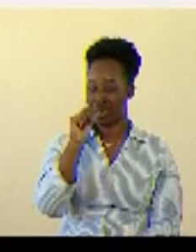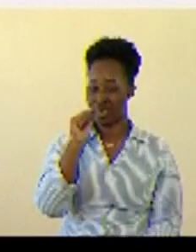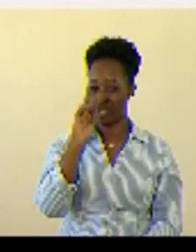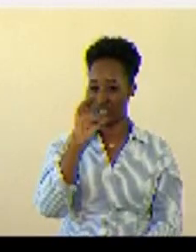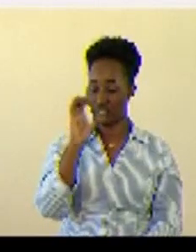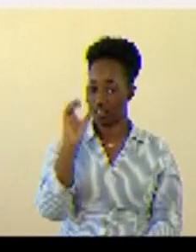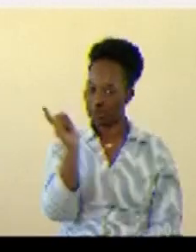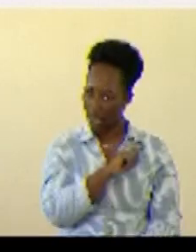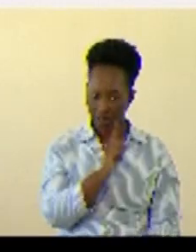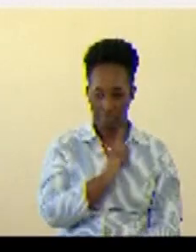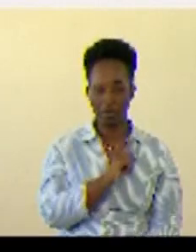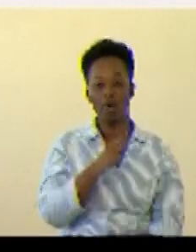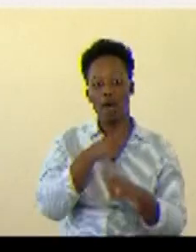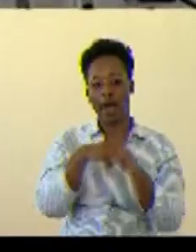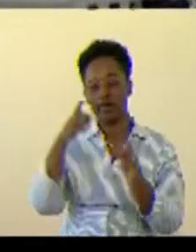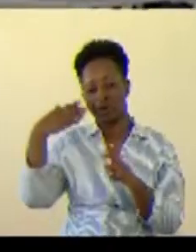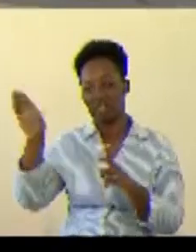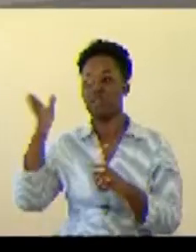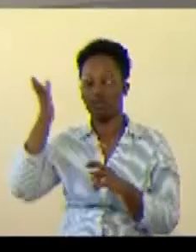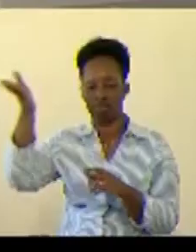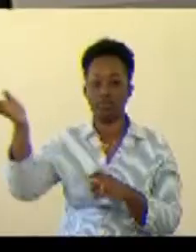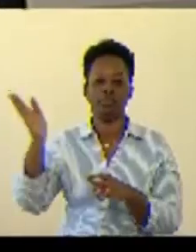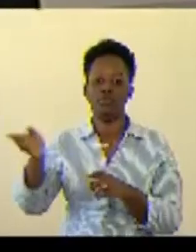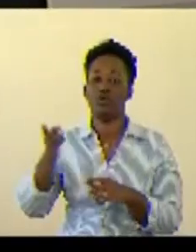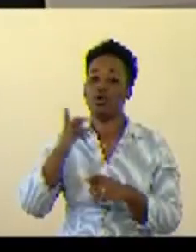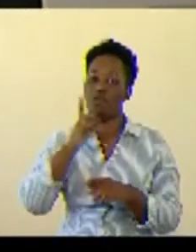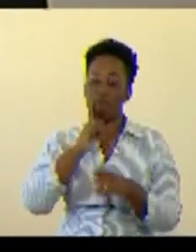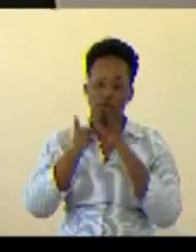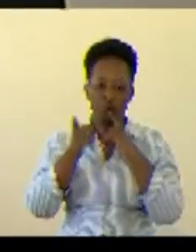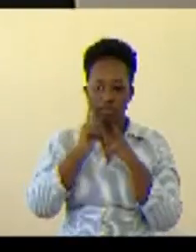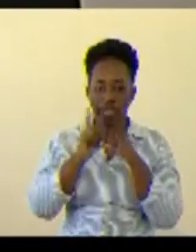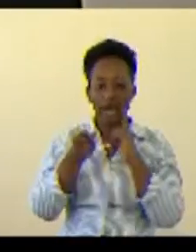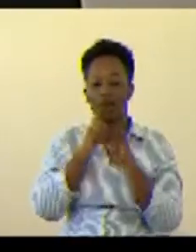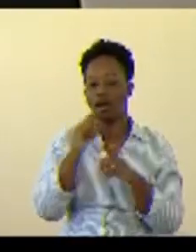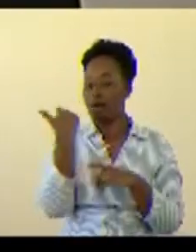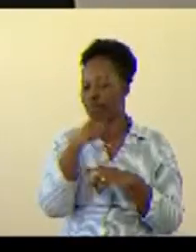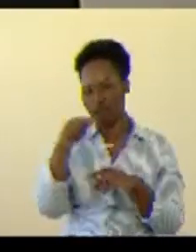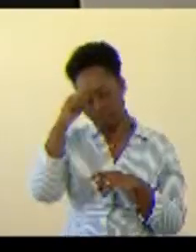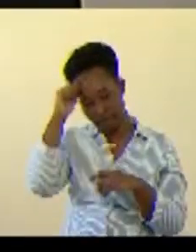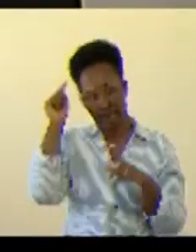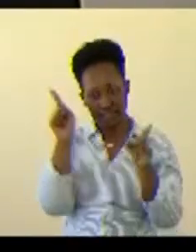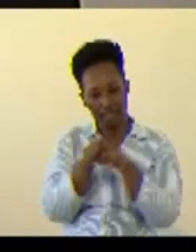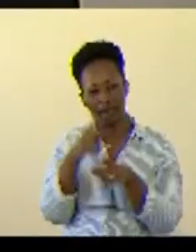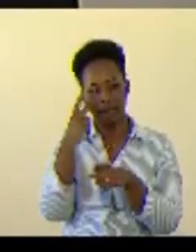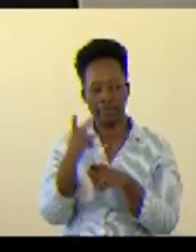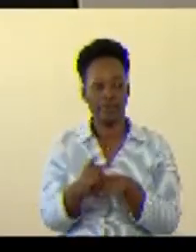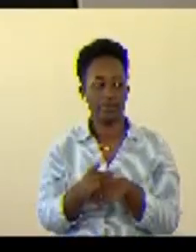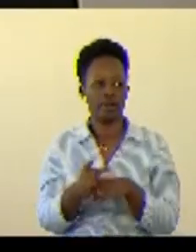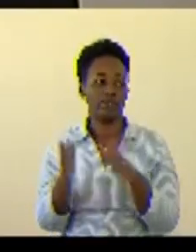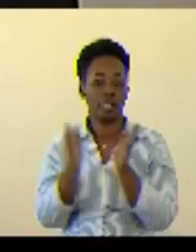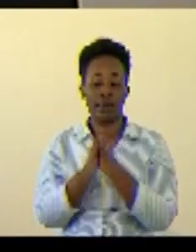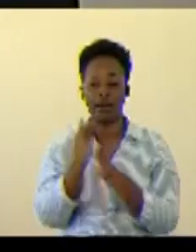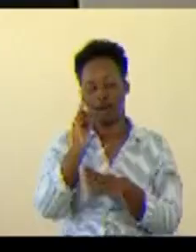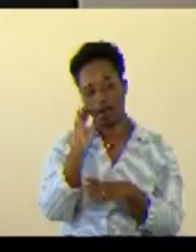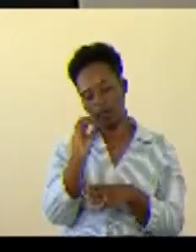Here there is presence of starch, blue-black color, which indicates the presence of starch, as you've seen how I did it. Add iodine